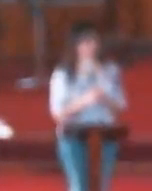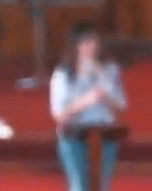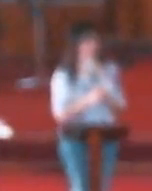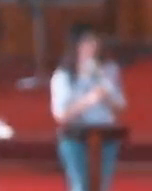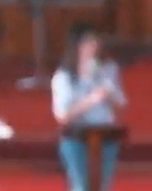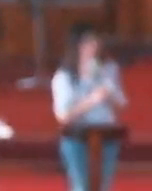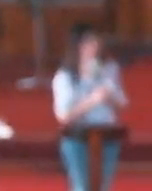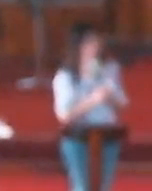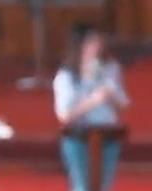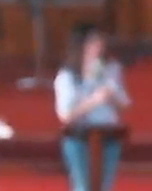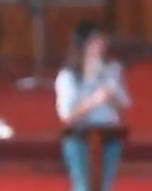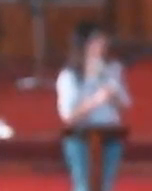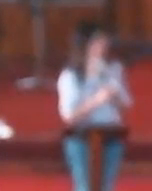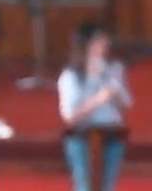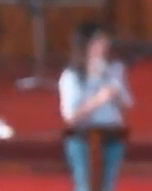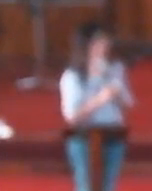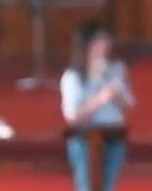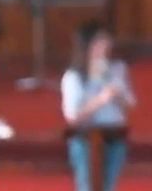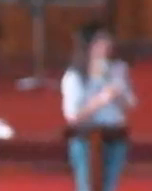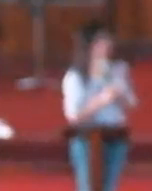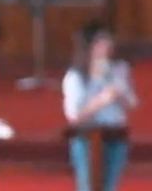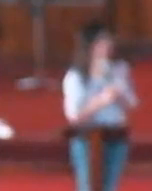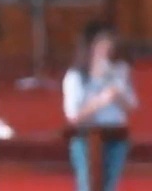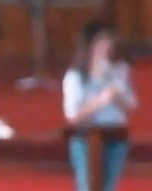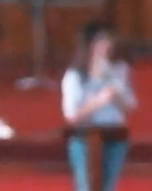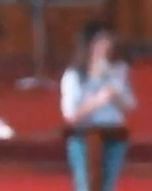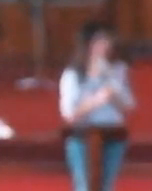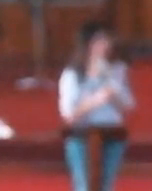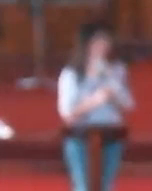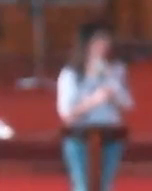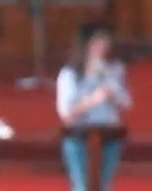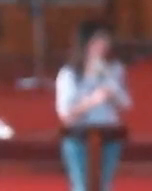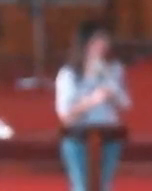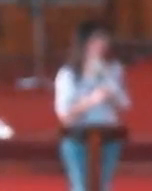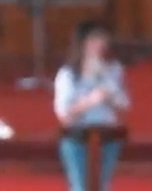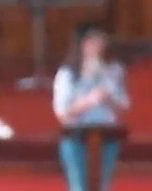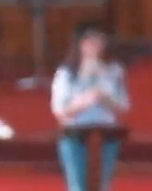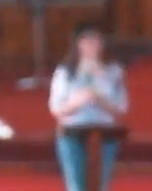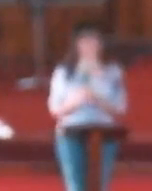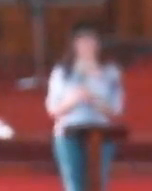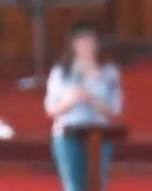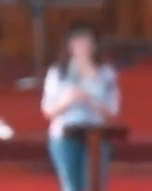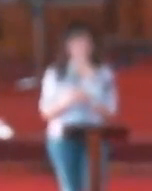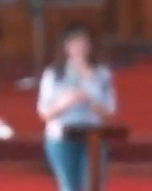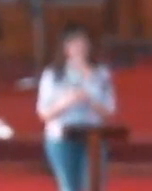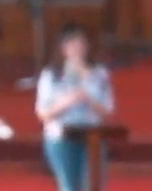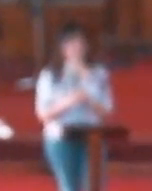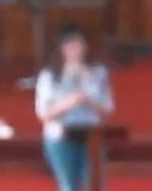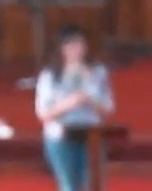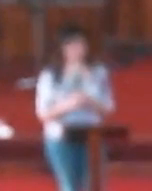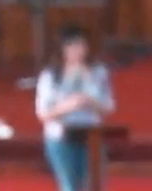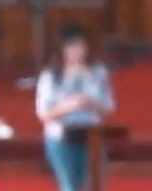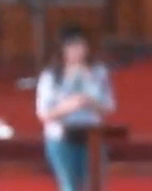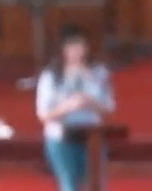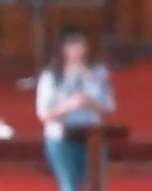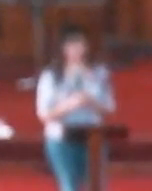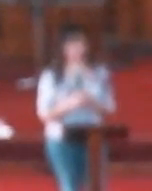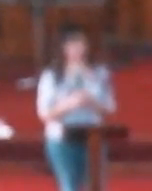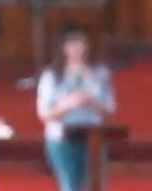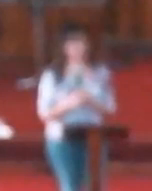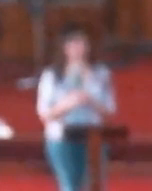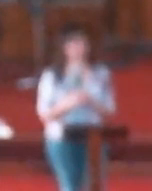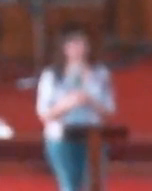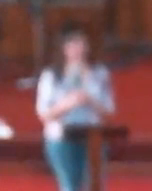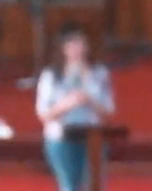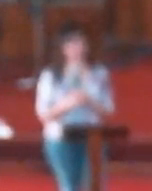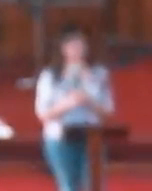una enfermedad y después mi abuelita le puso golpe de estado y ya aceptó recibir tratamiento, pero él